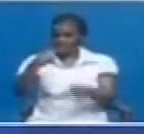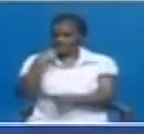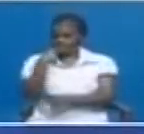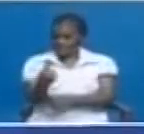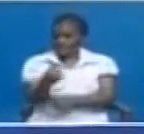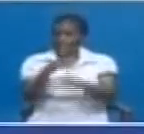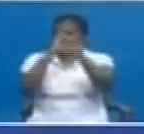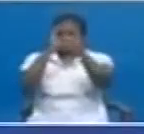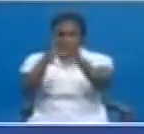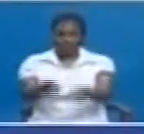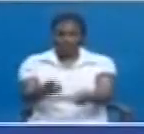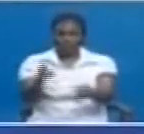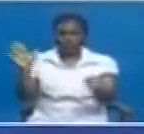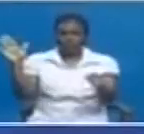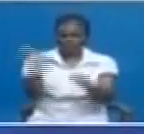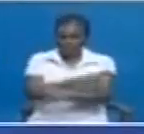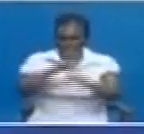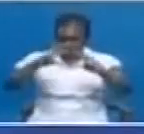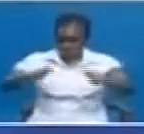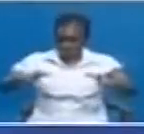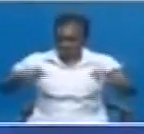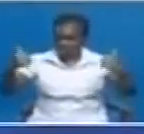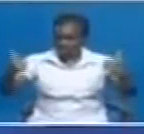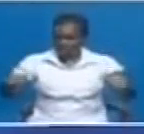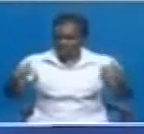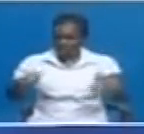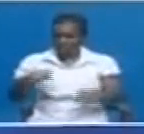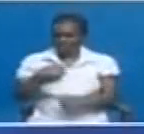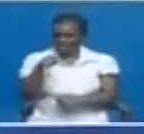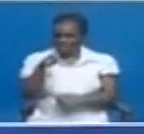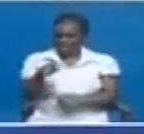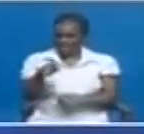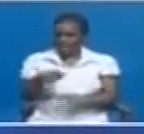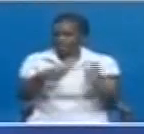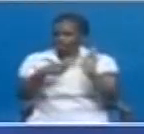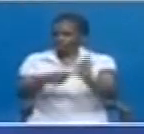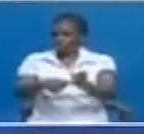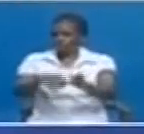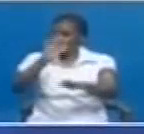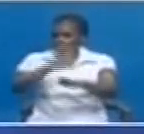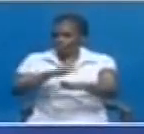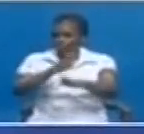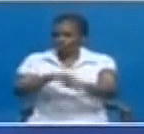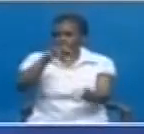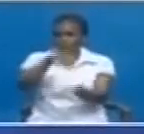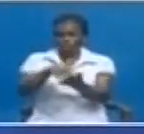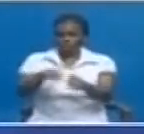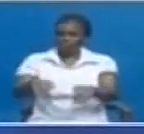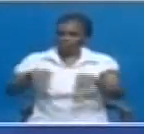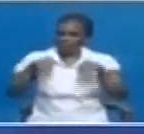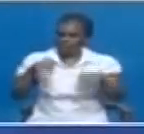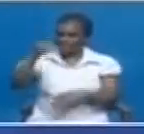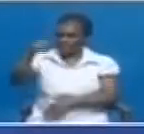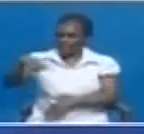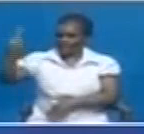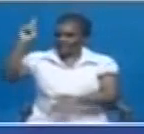the report has not been fully scrutinized, those who feel the report does not paint a true picture of the accounts should wait for the right